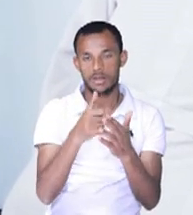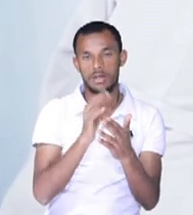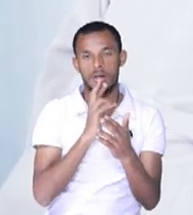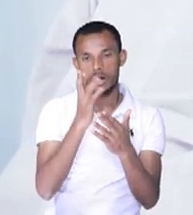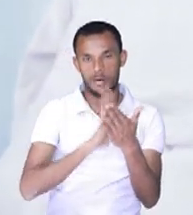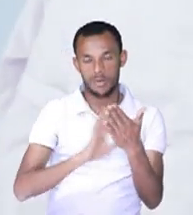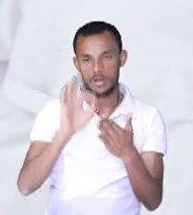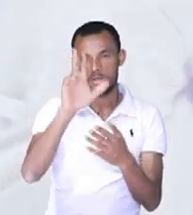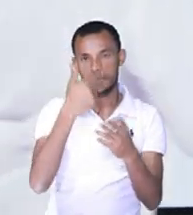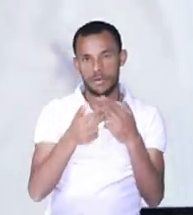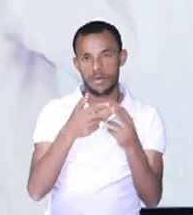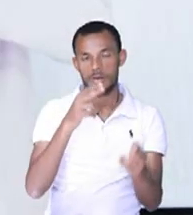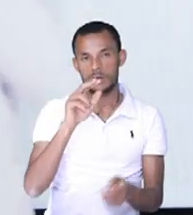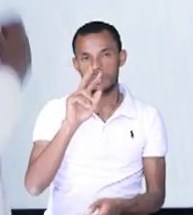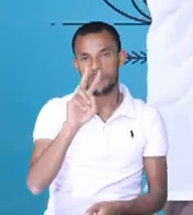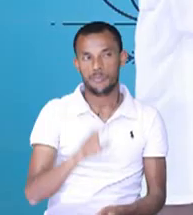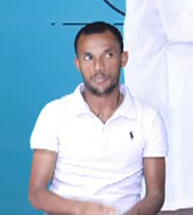number, 3 by itself.